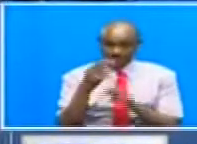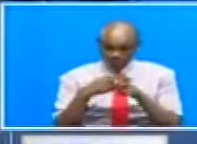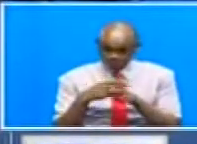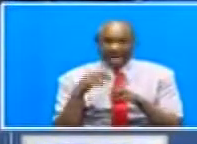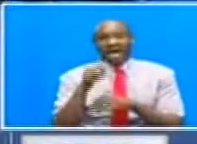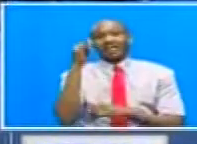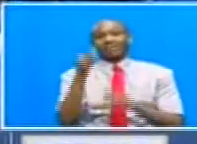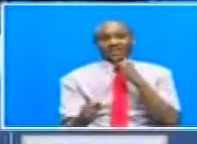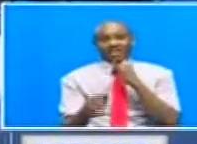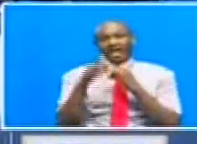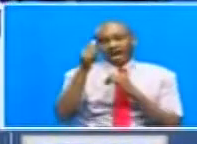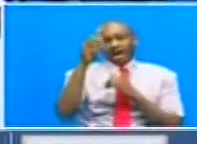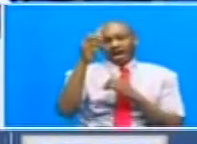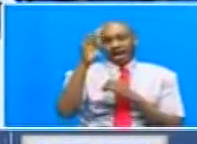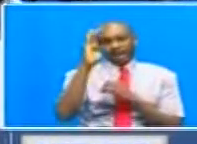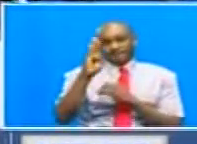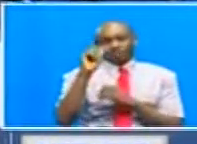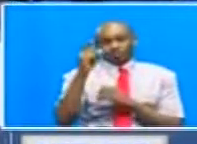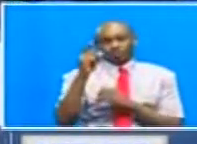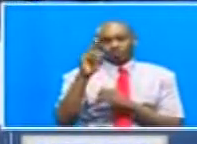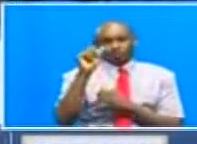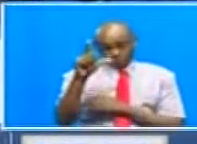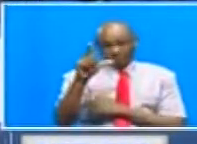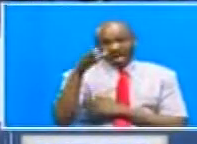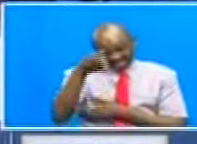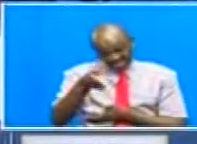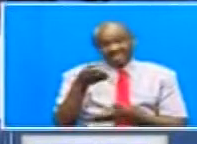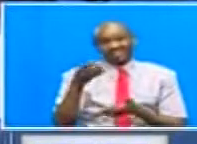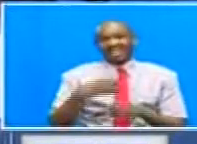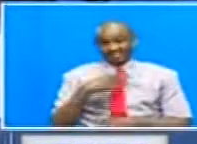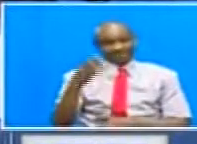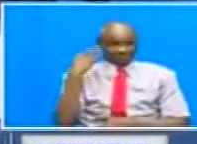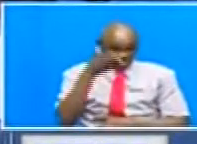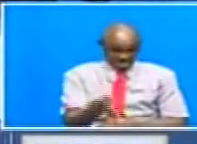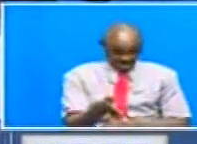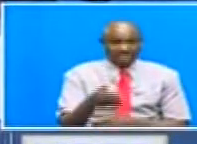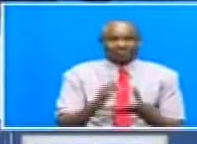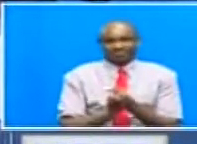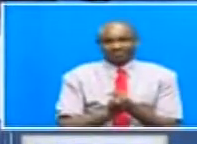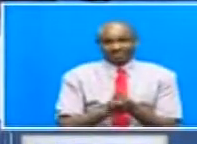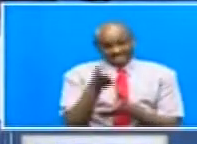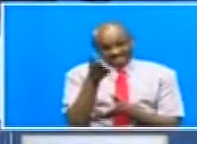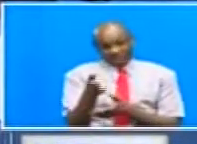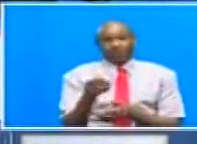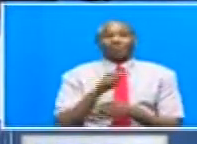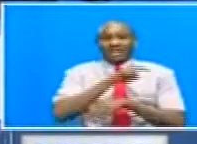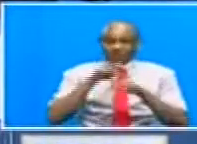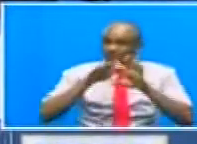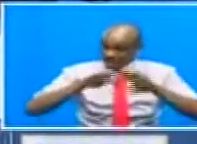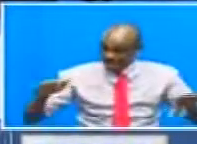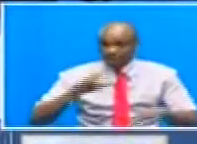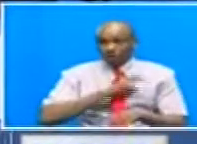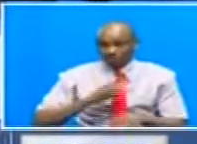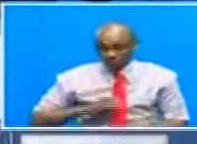right at the end, Abdul Kadir Khalif, a guest here once again on KTN Weekend Prime, from the National Lands Commission.